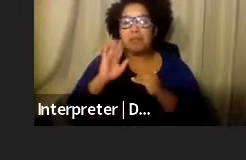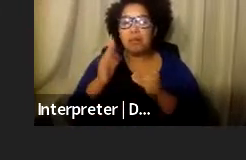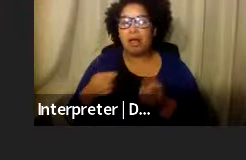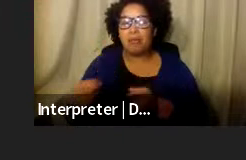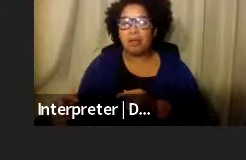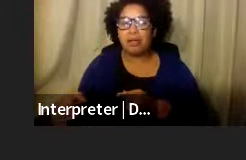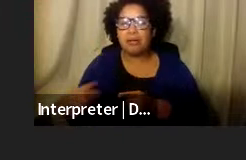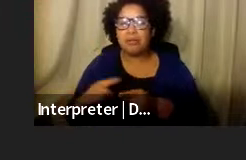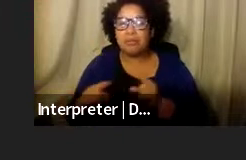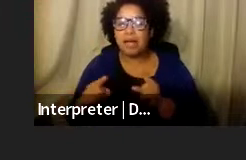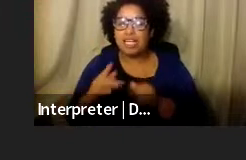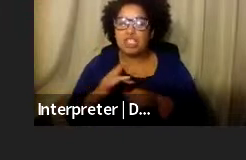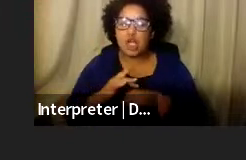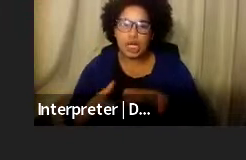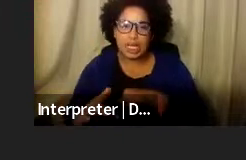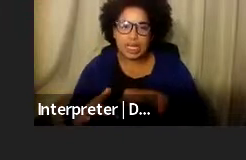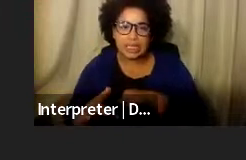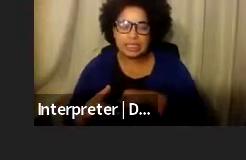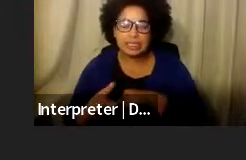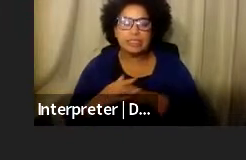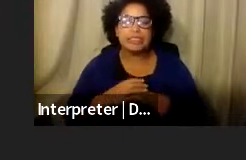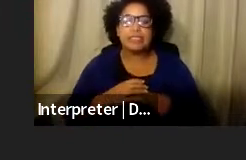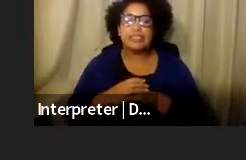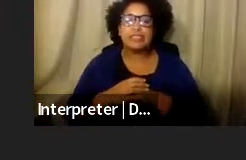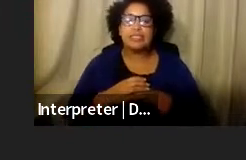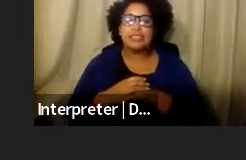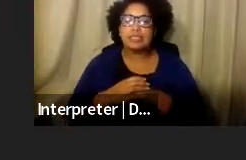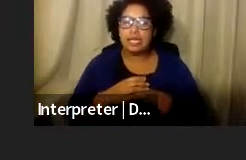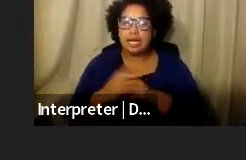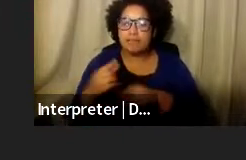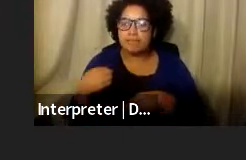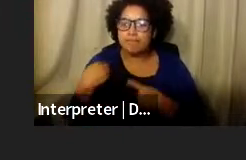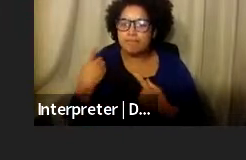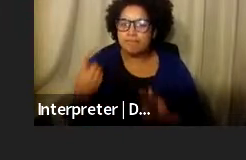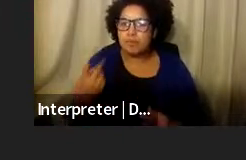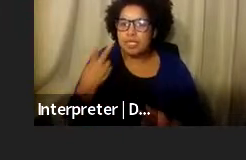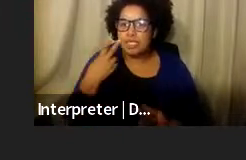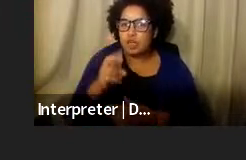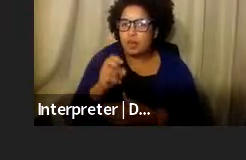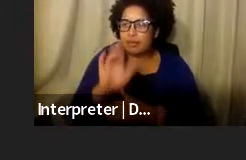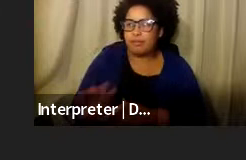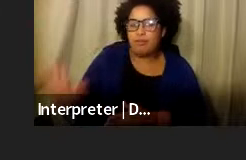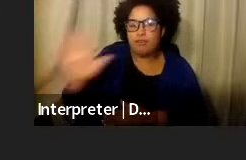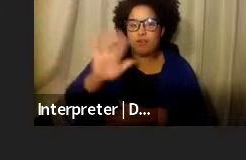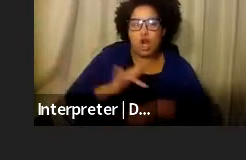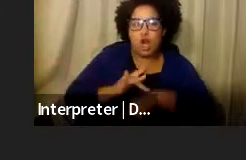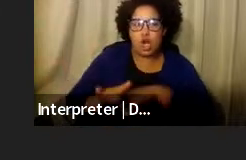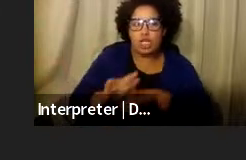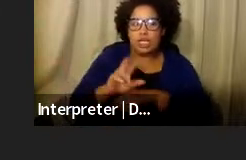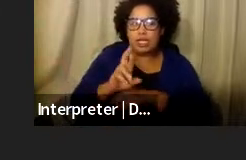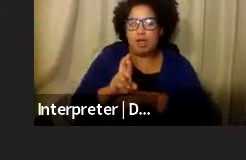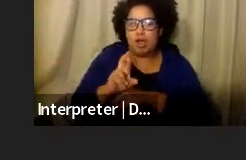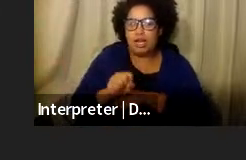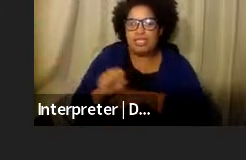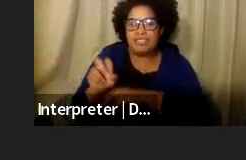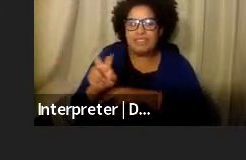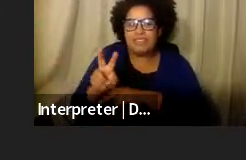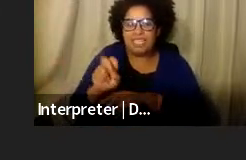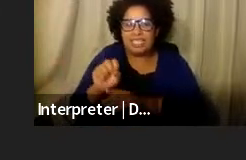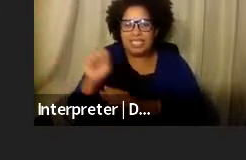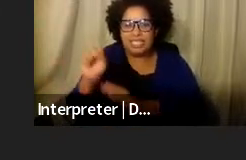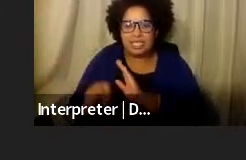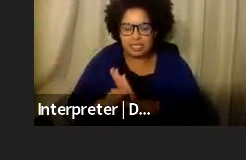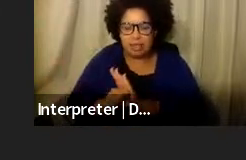but it's early, and we know that this has been the story across the country. An early RSV season that